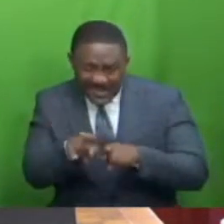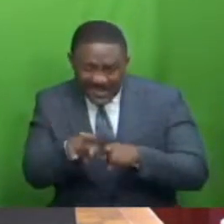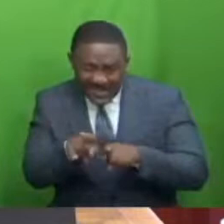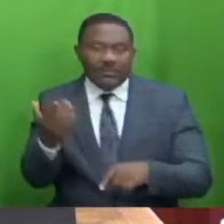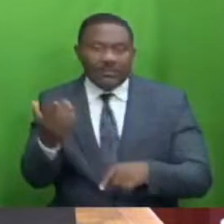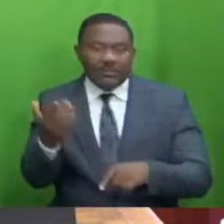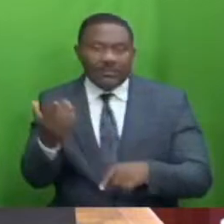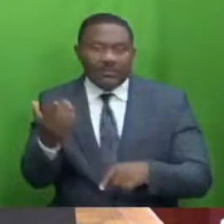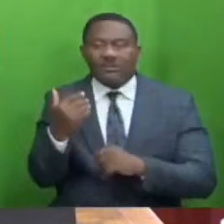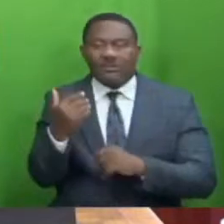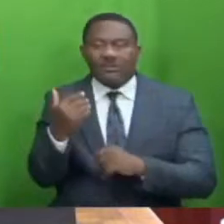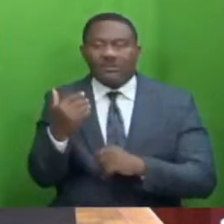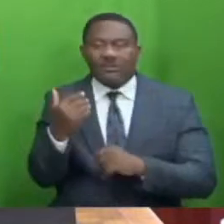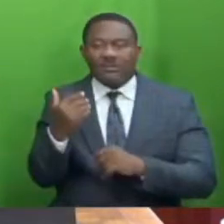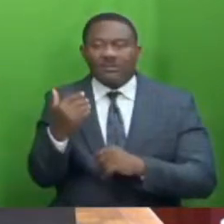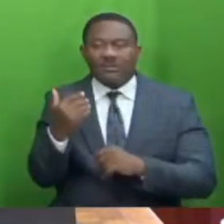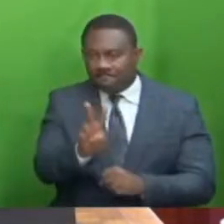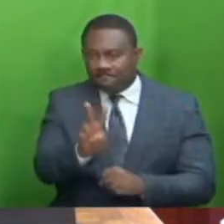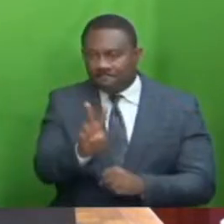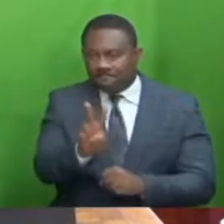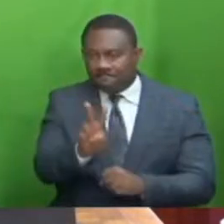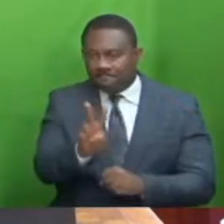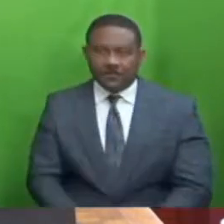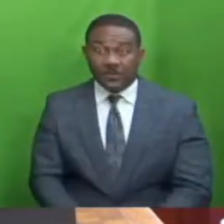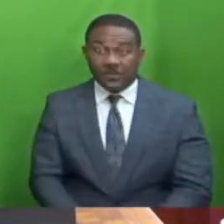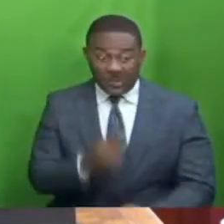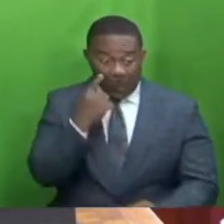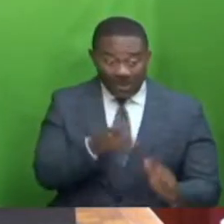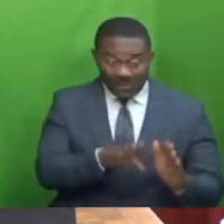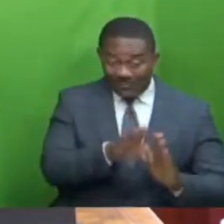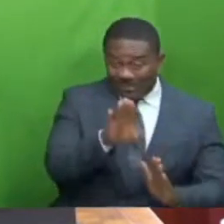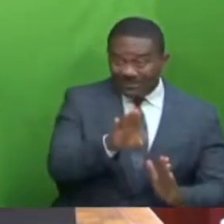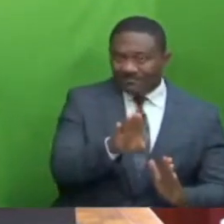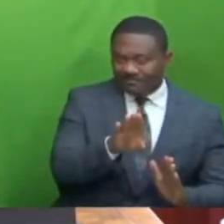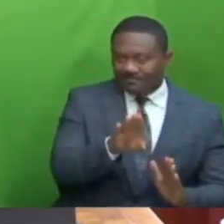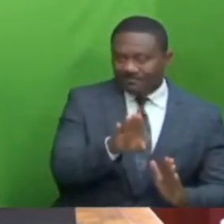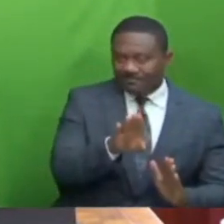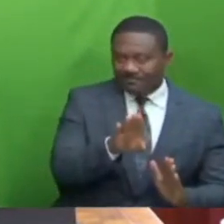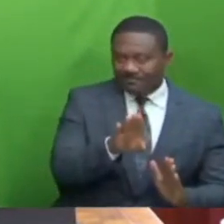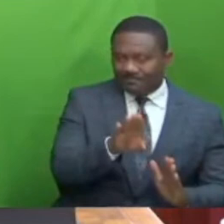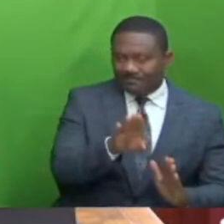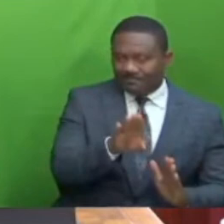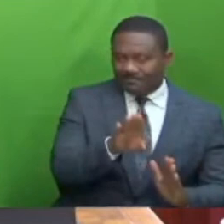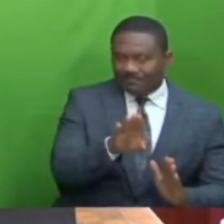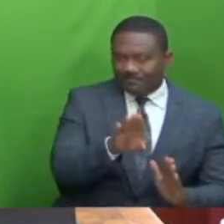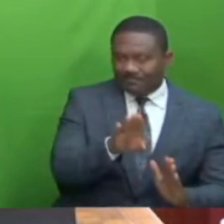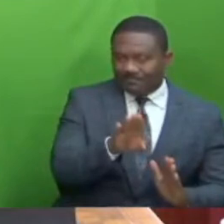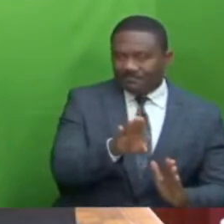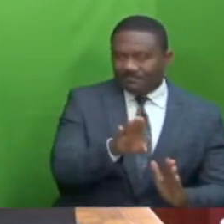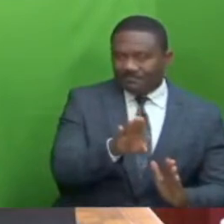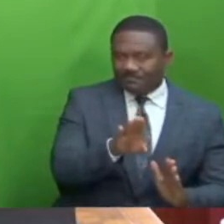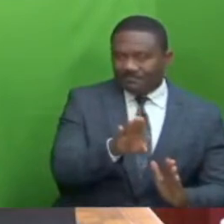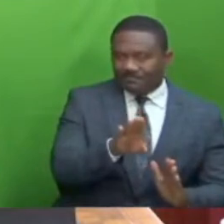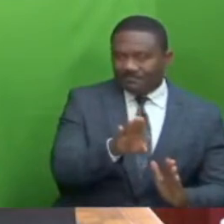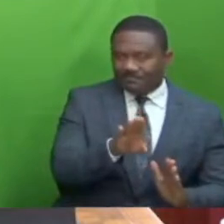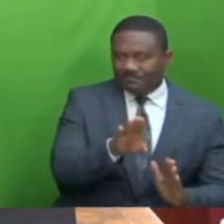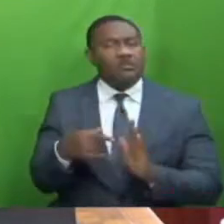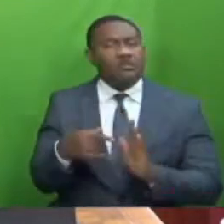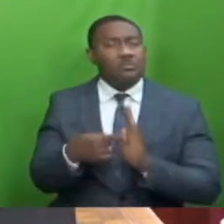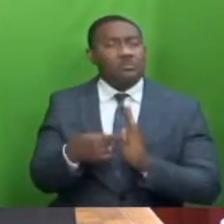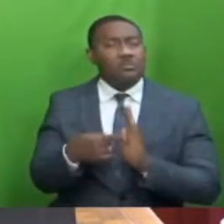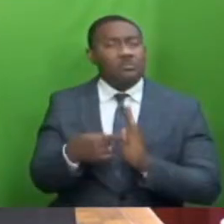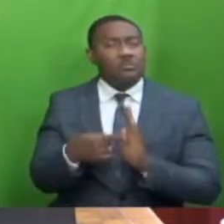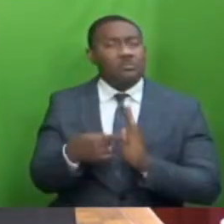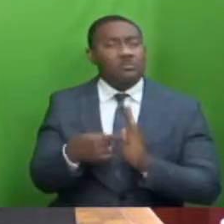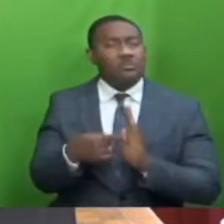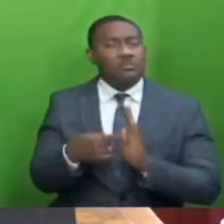in 2022. This growth, Mr. Speaker, largely reflected an increase in the